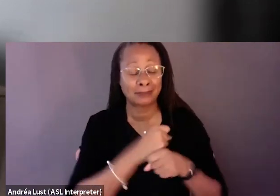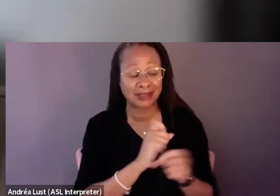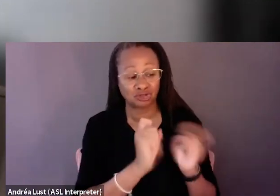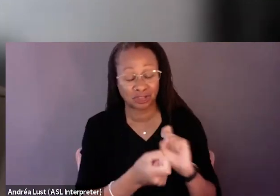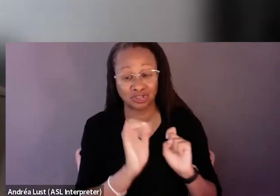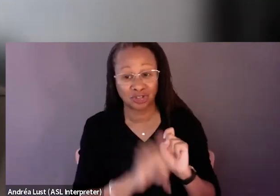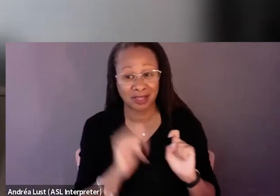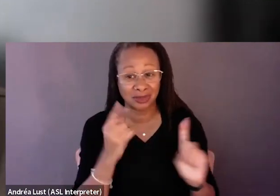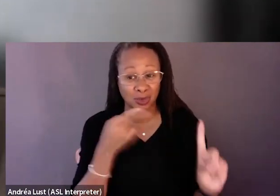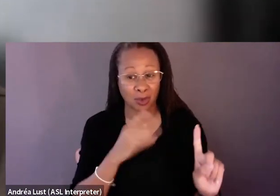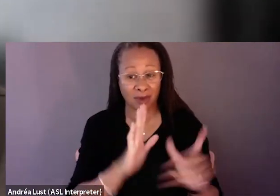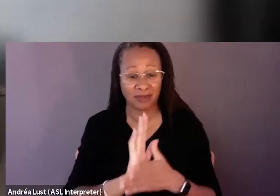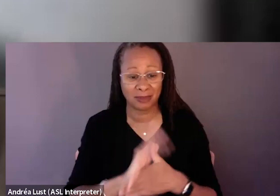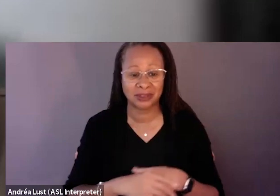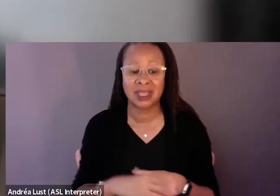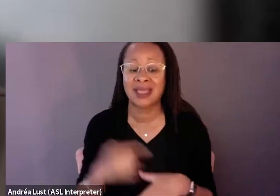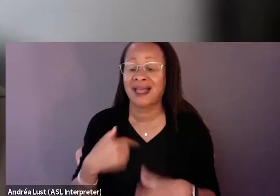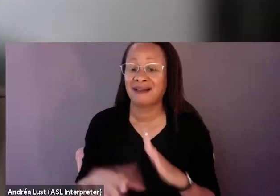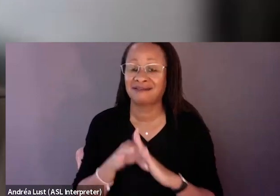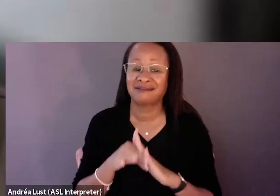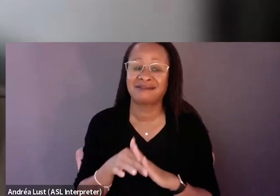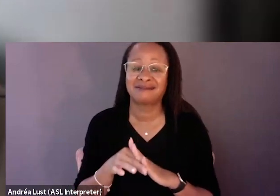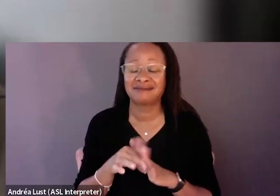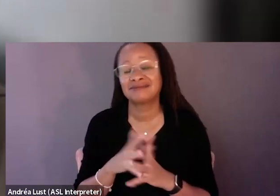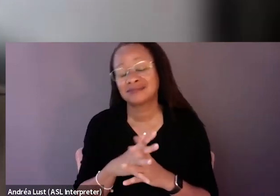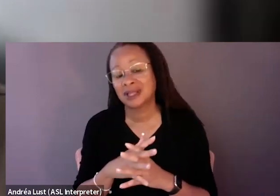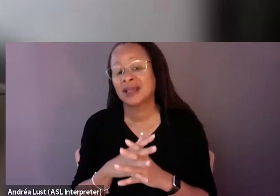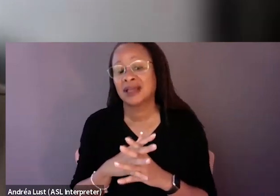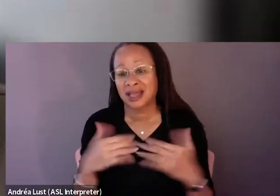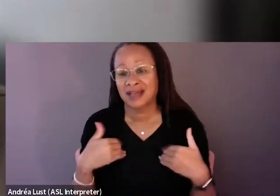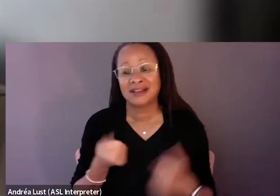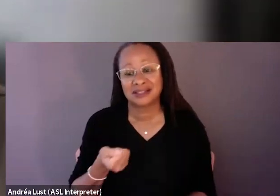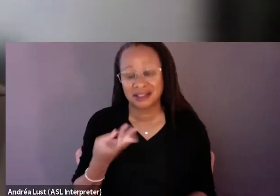So I found there were several